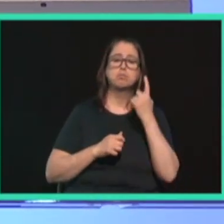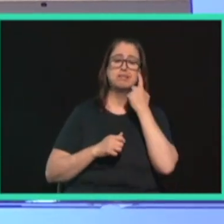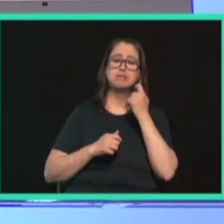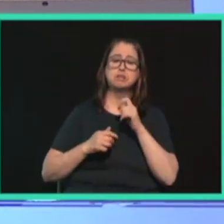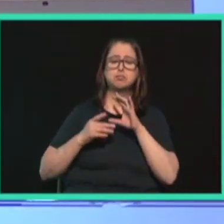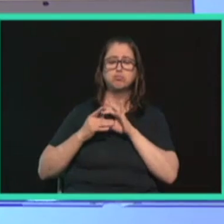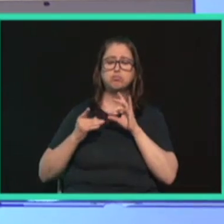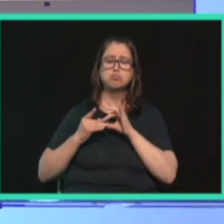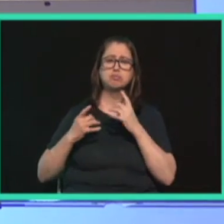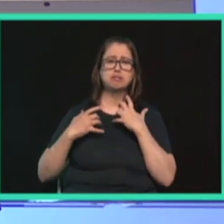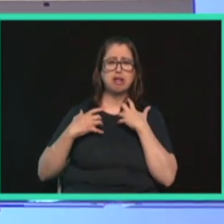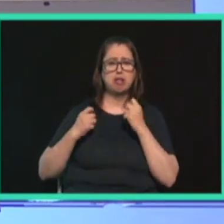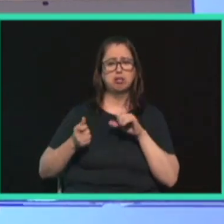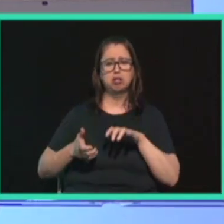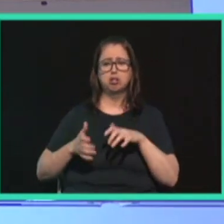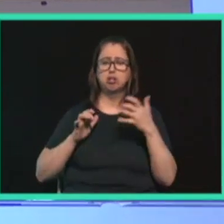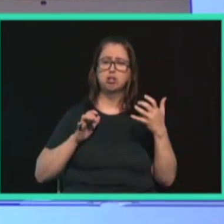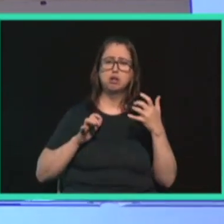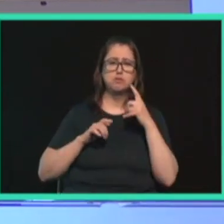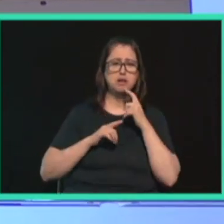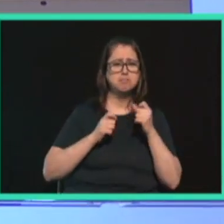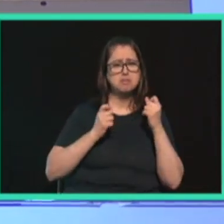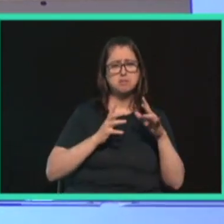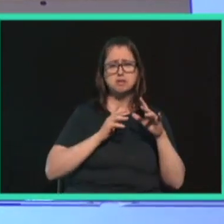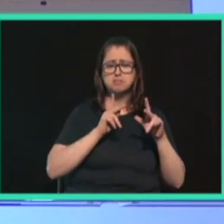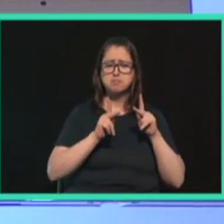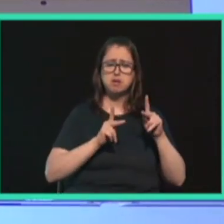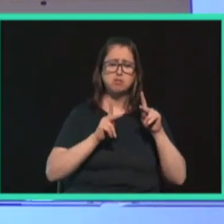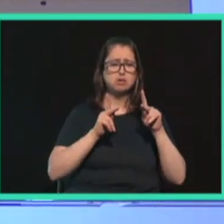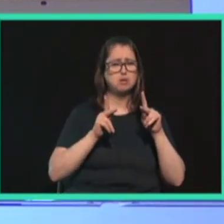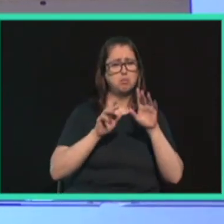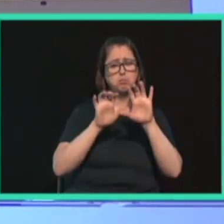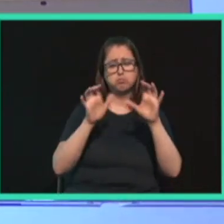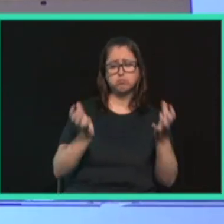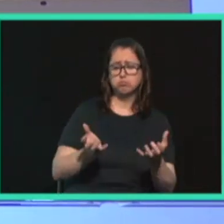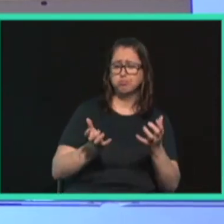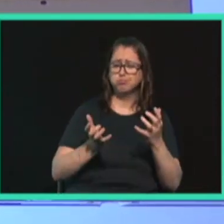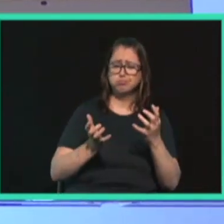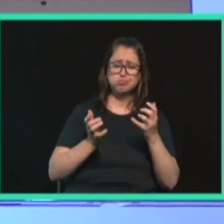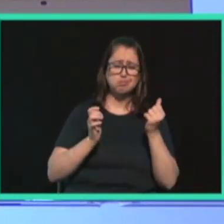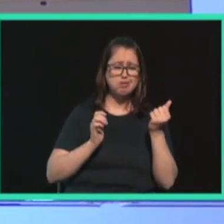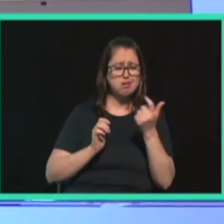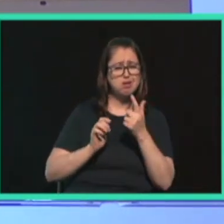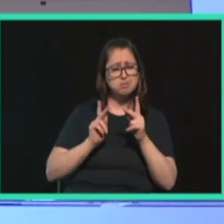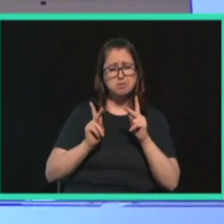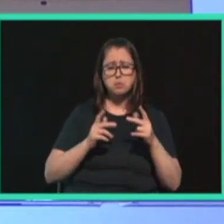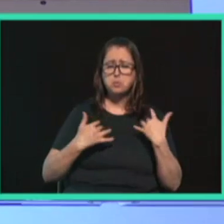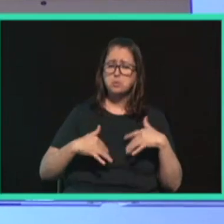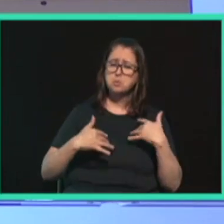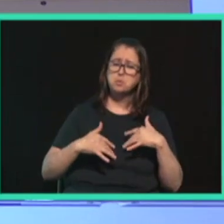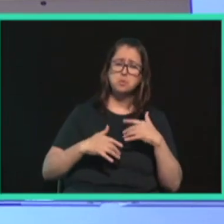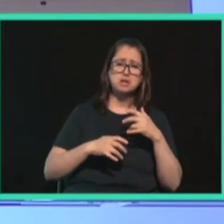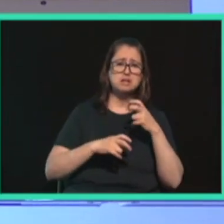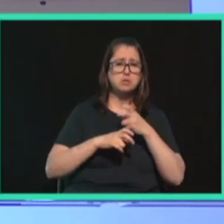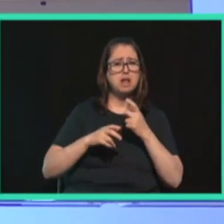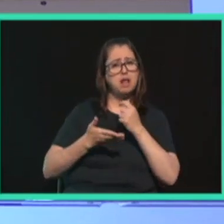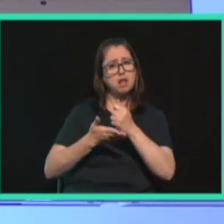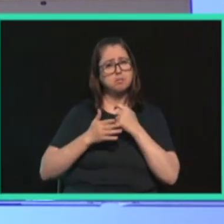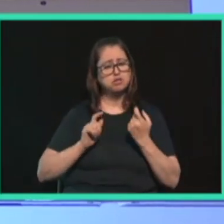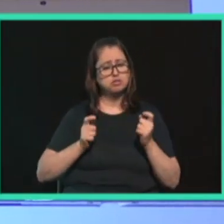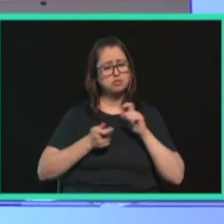about, that billions of people around the globe are facing, with a program that is